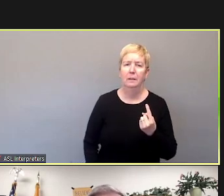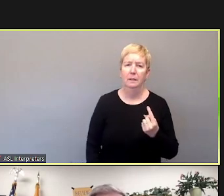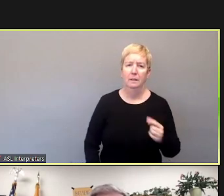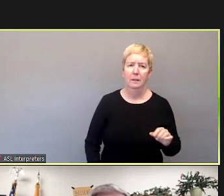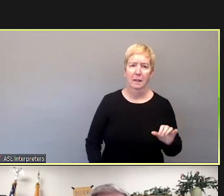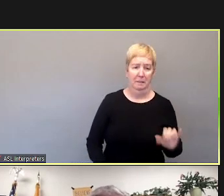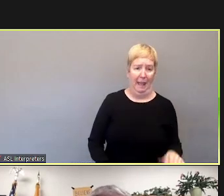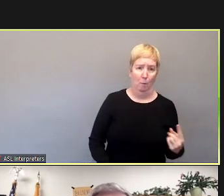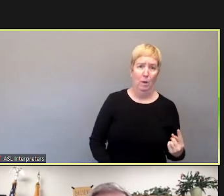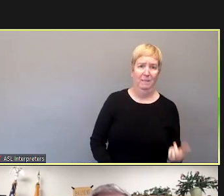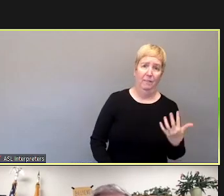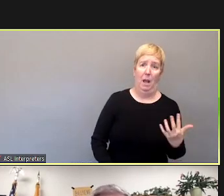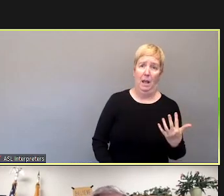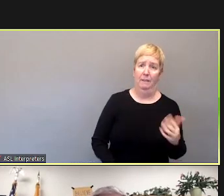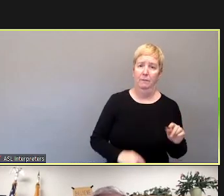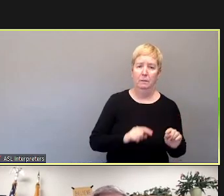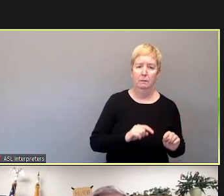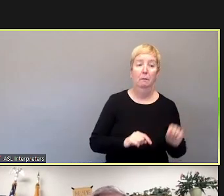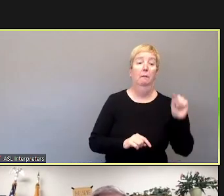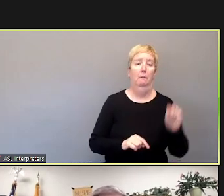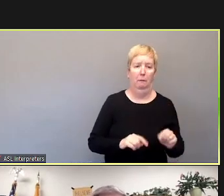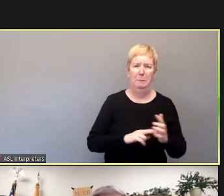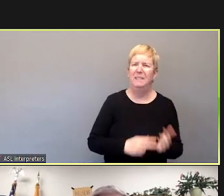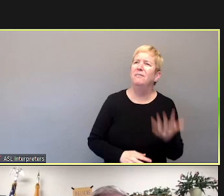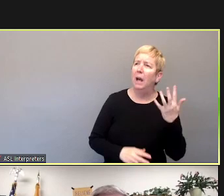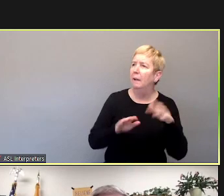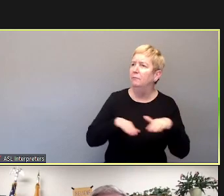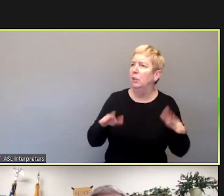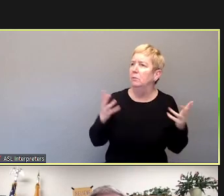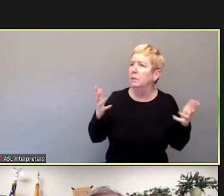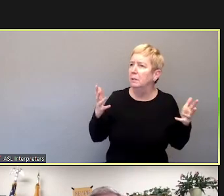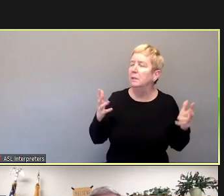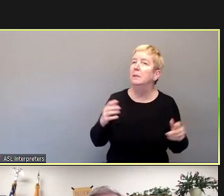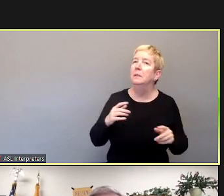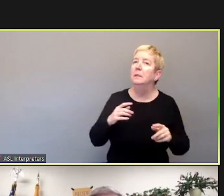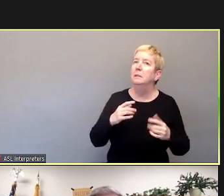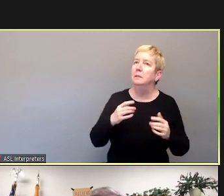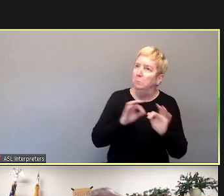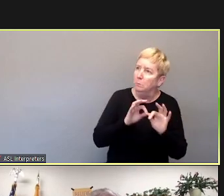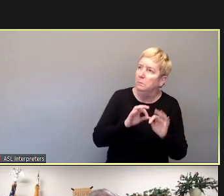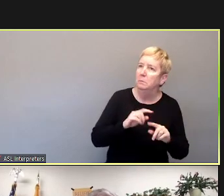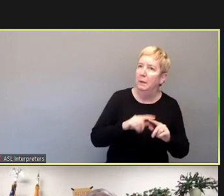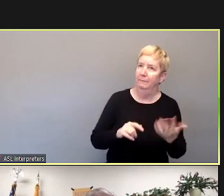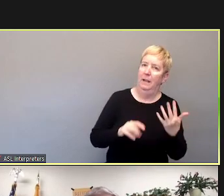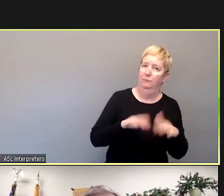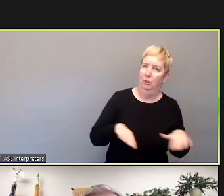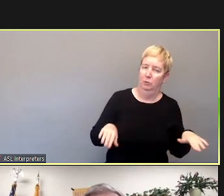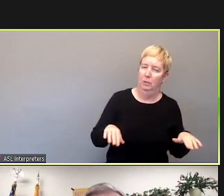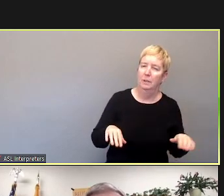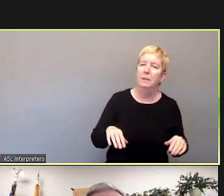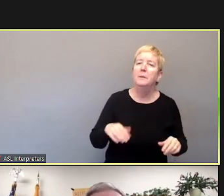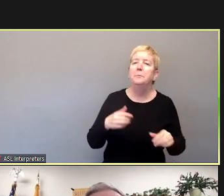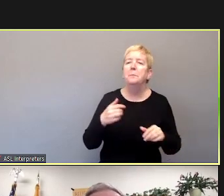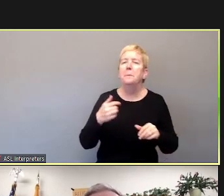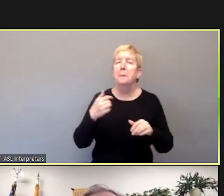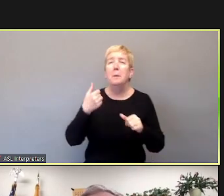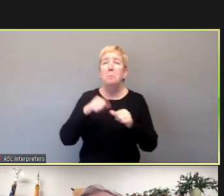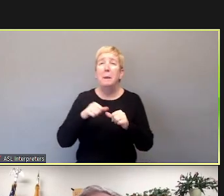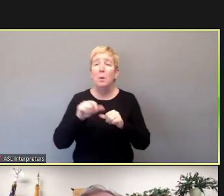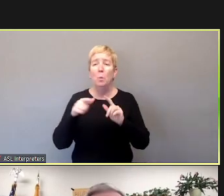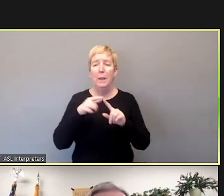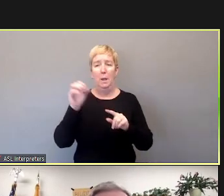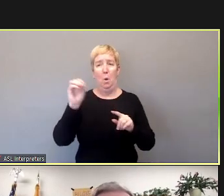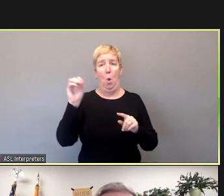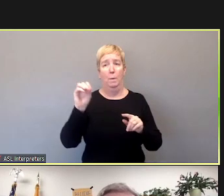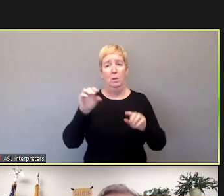it turns out. But we're watching this. And you might remember as Omicron came through, there were some early reports that, gee, maybe this is